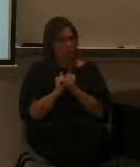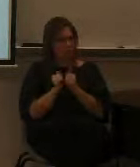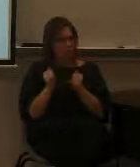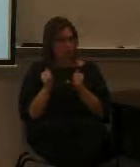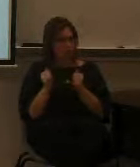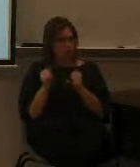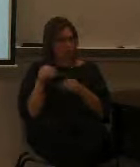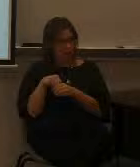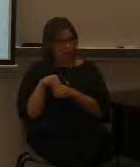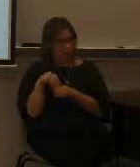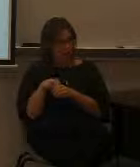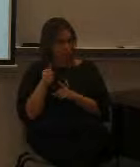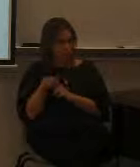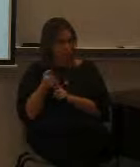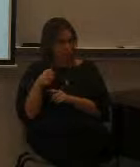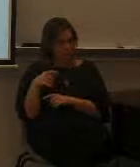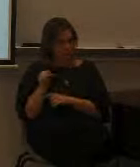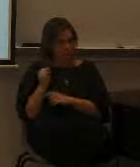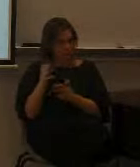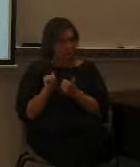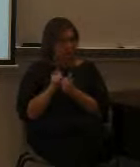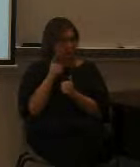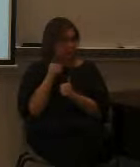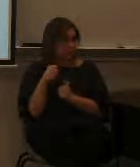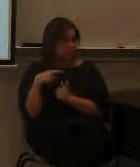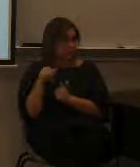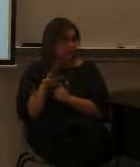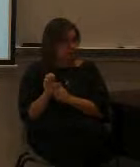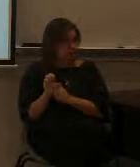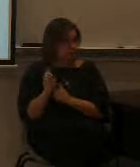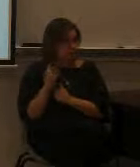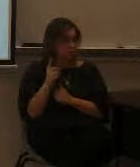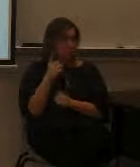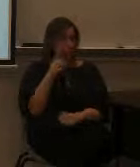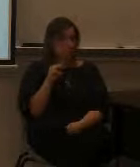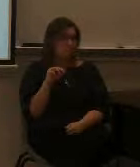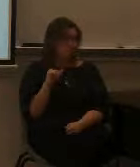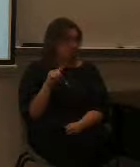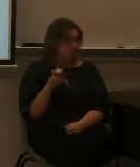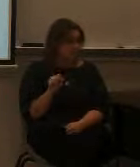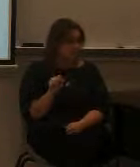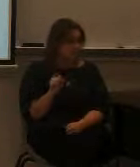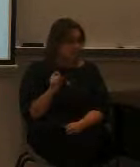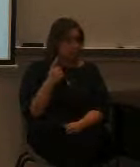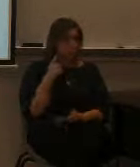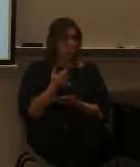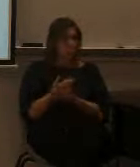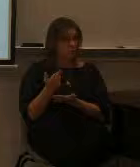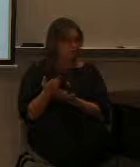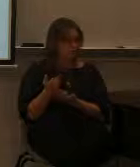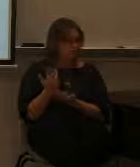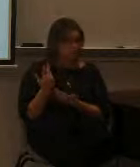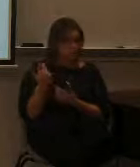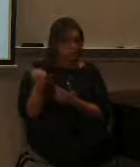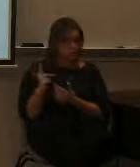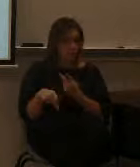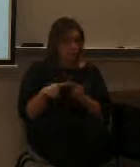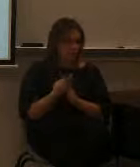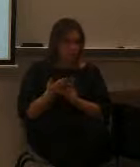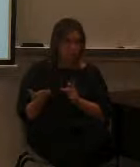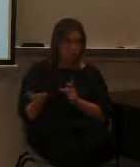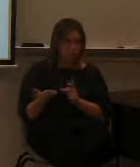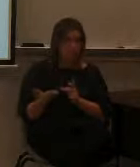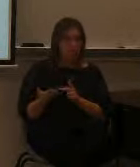be competition for space, competition for mates, competition for resources, all those kinds of